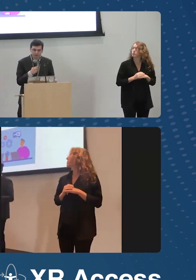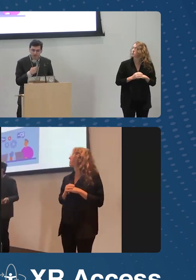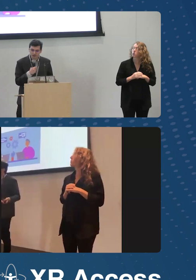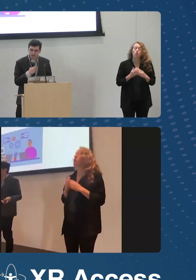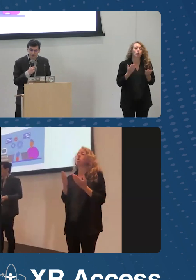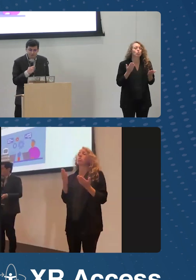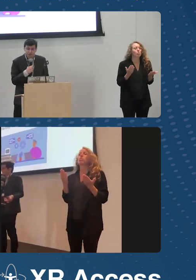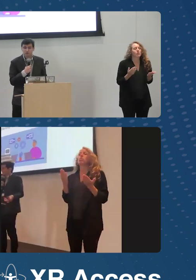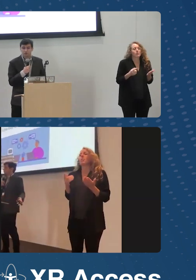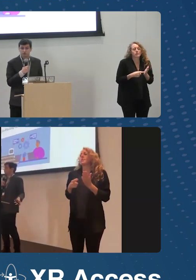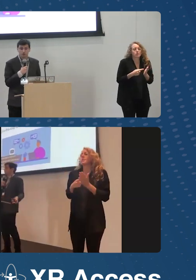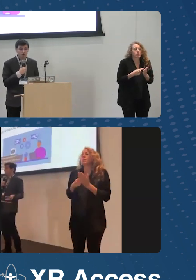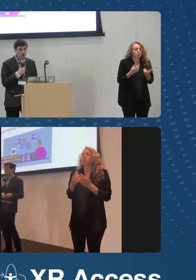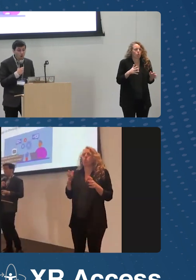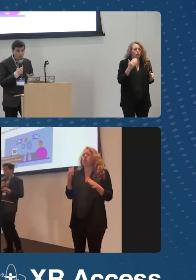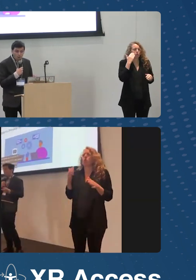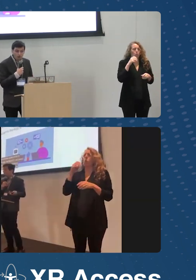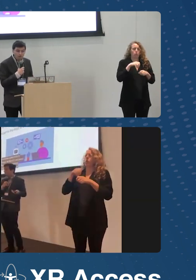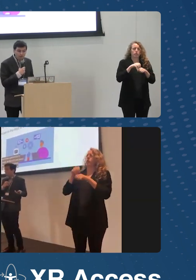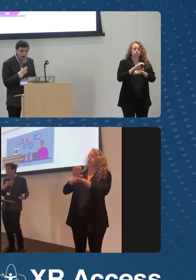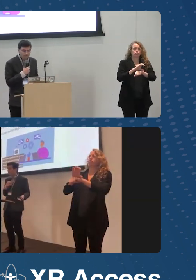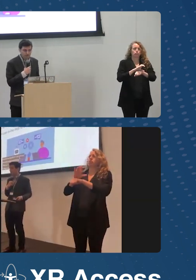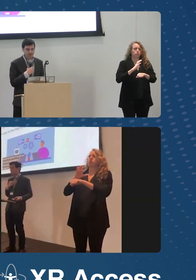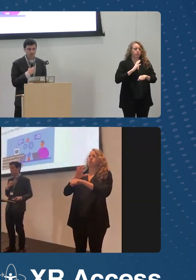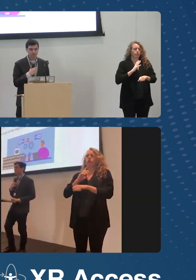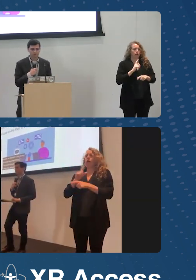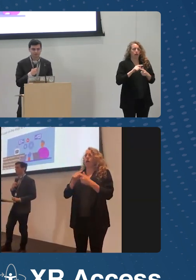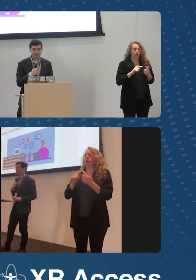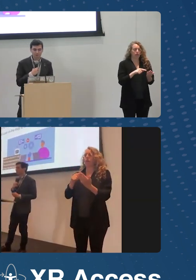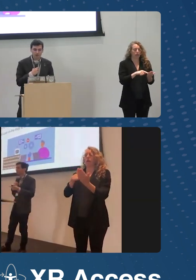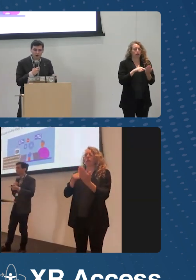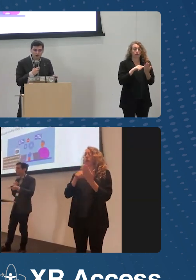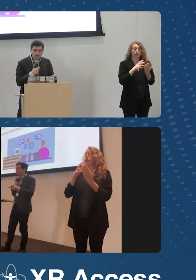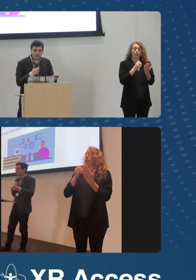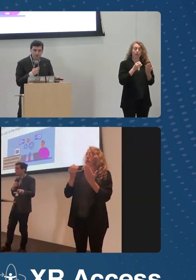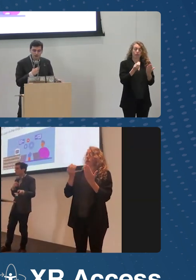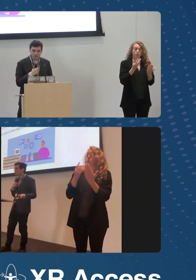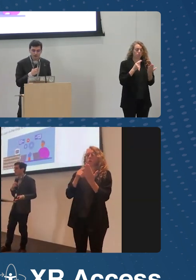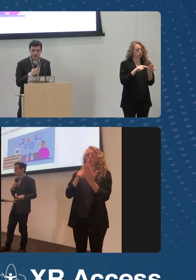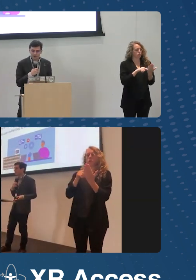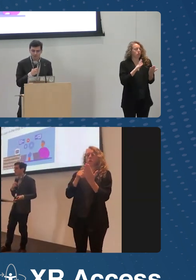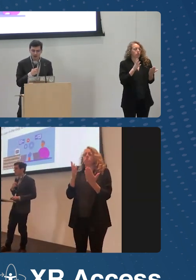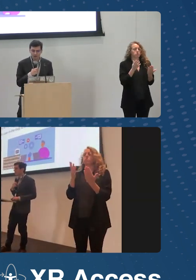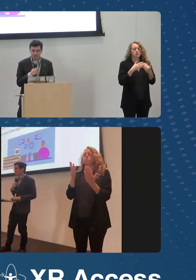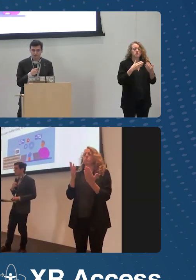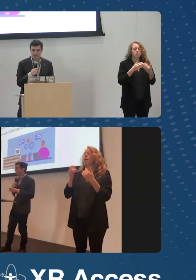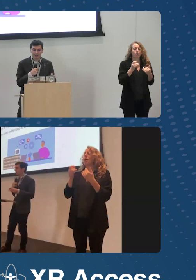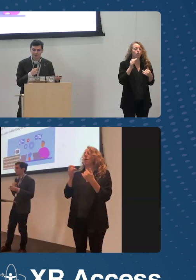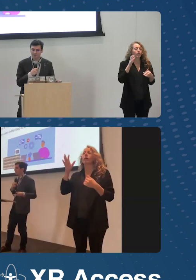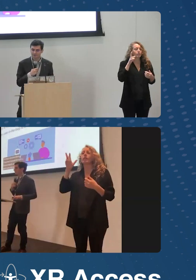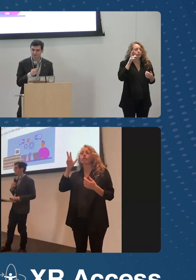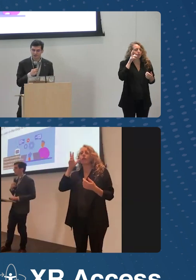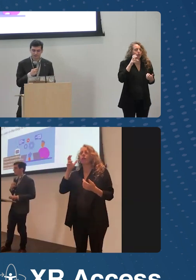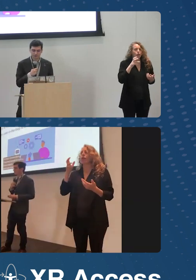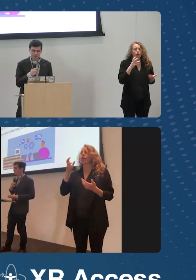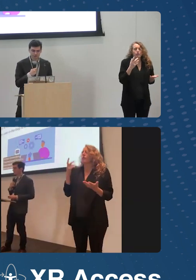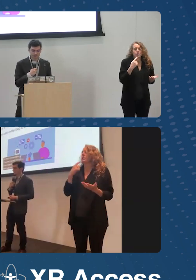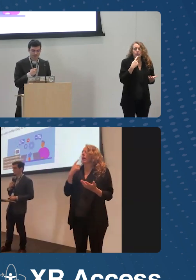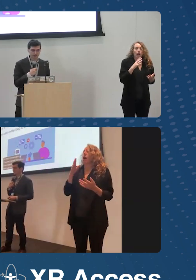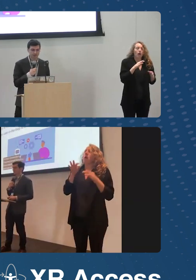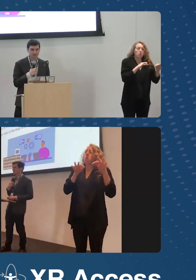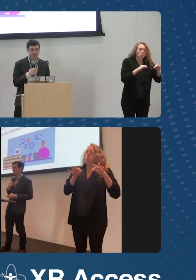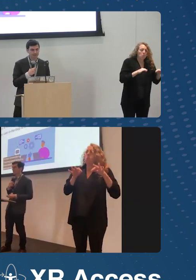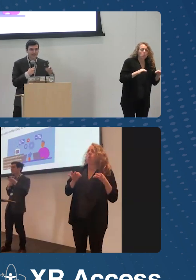prefer information about the features of the objects around them, regardless of the app's accuracy in identifying the